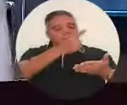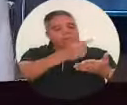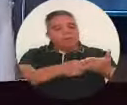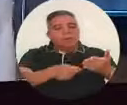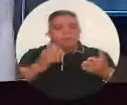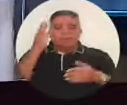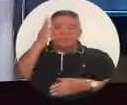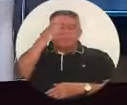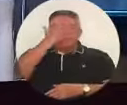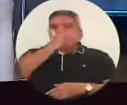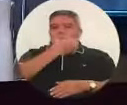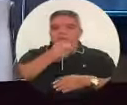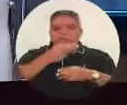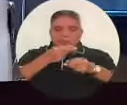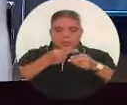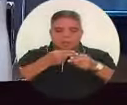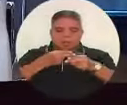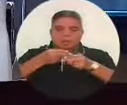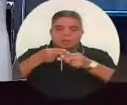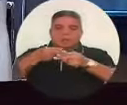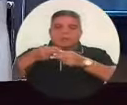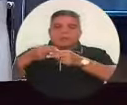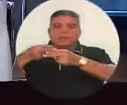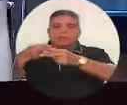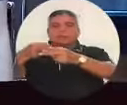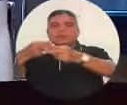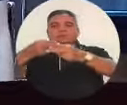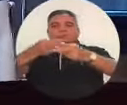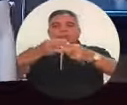Jesus, what a beautiful